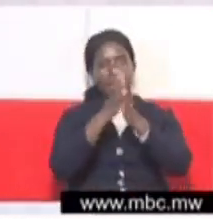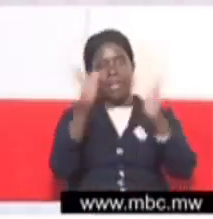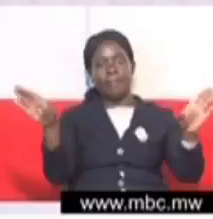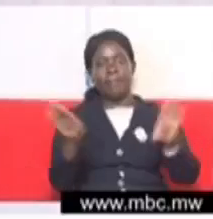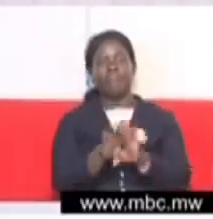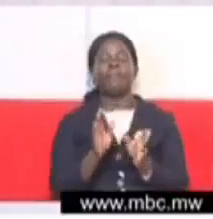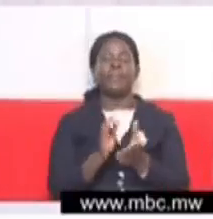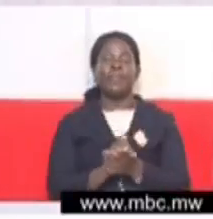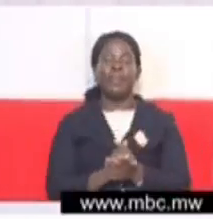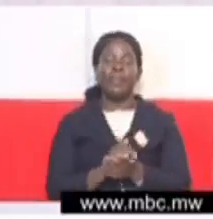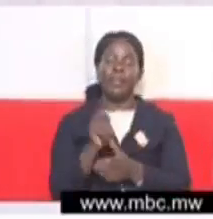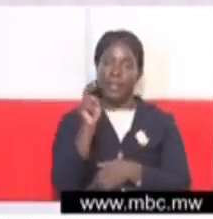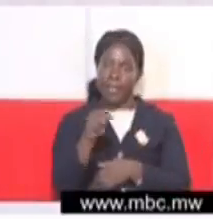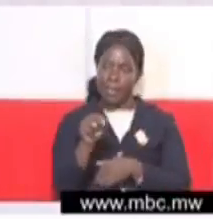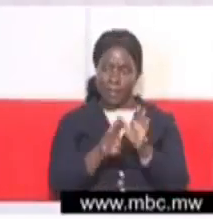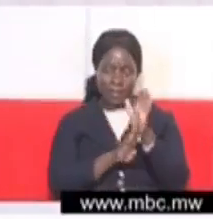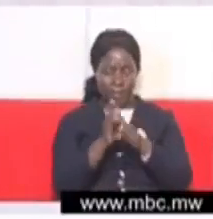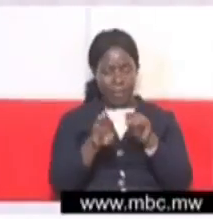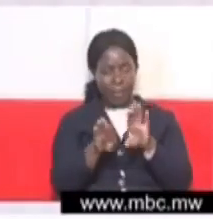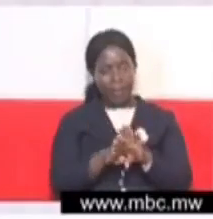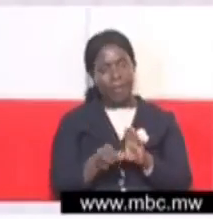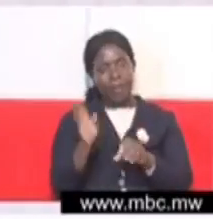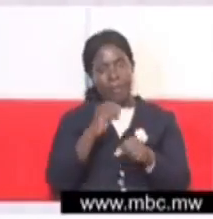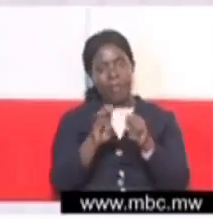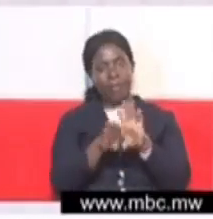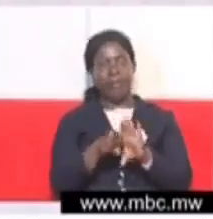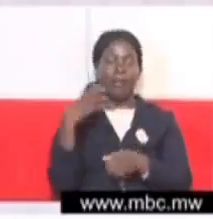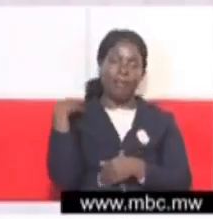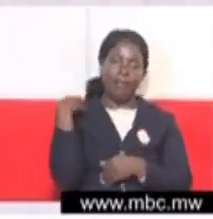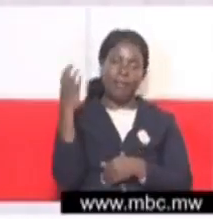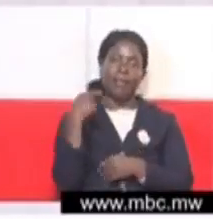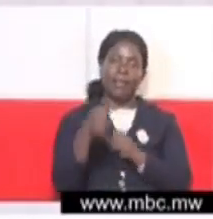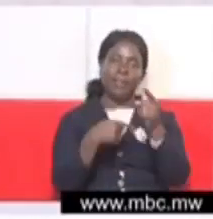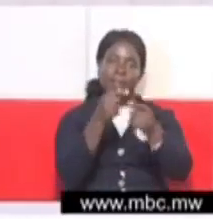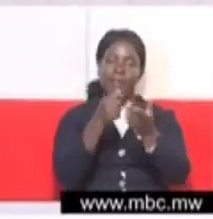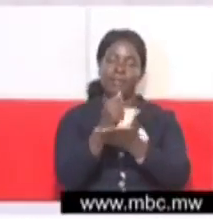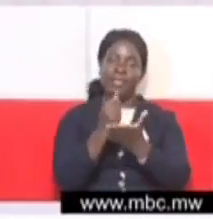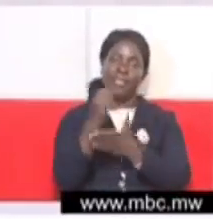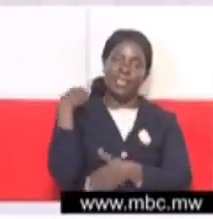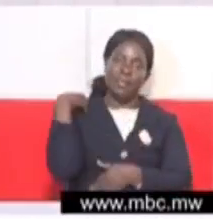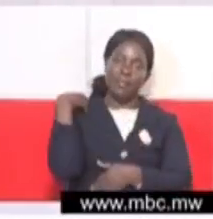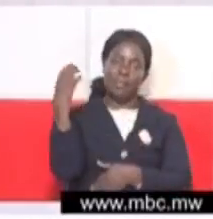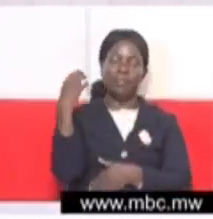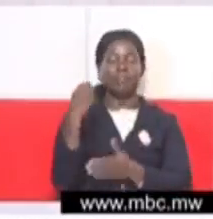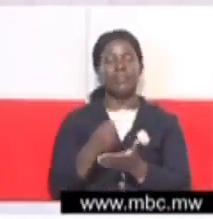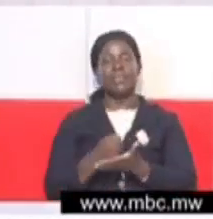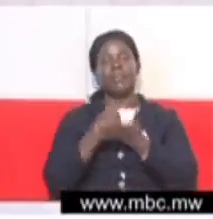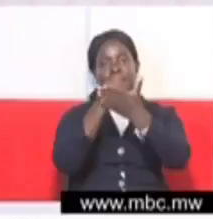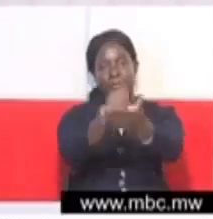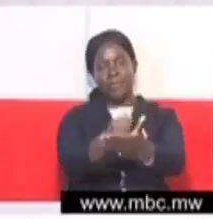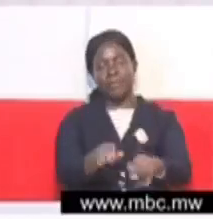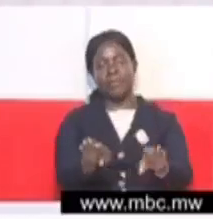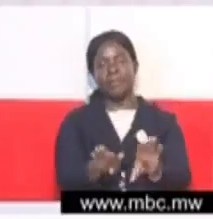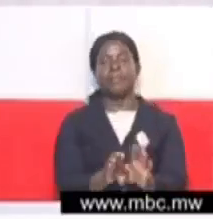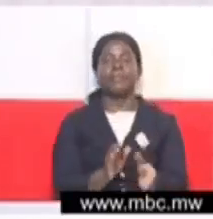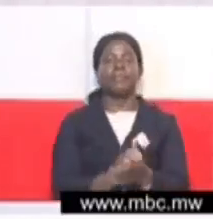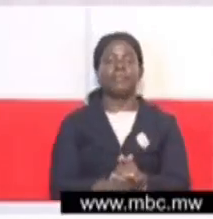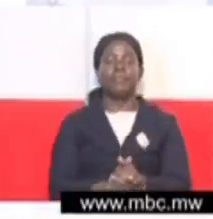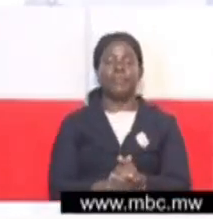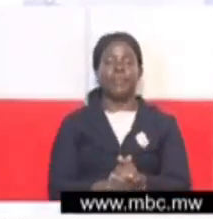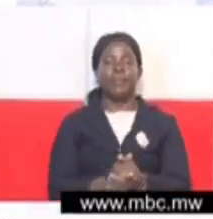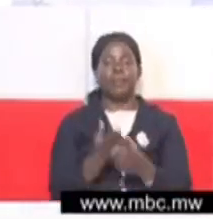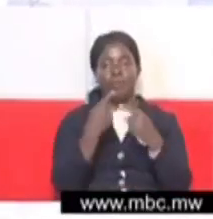the national development process, adding government will always appreciate the support it has received from Bishop Kaulanda and the Anglican